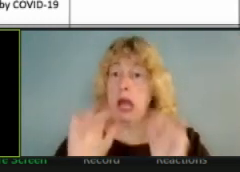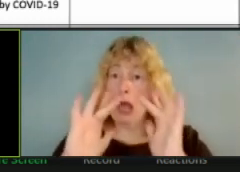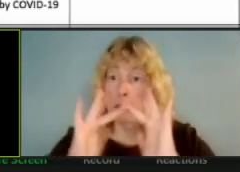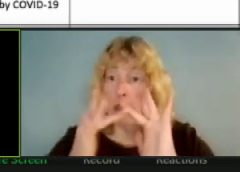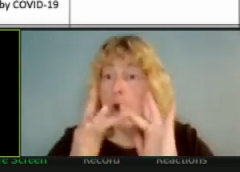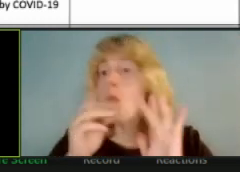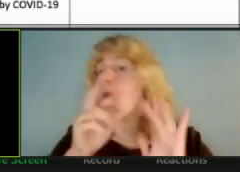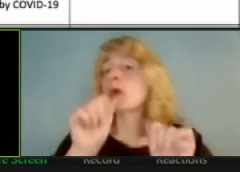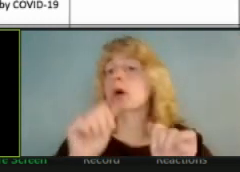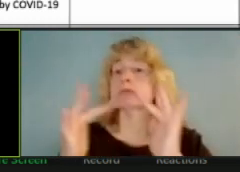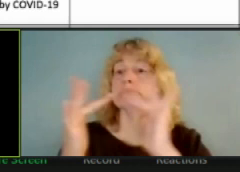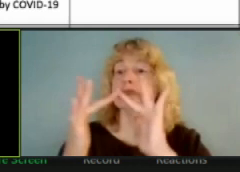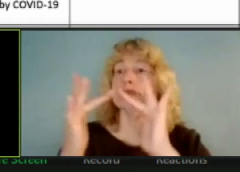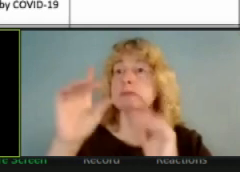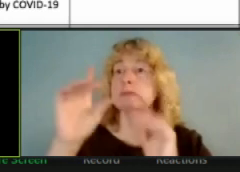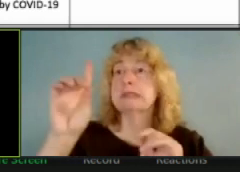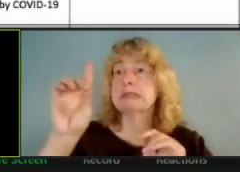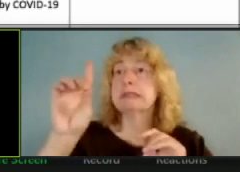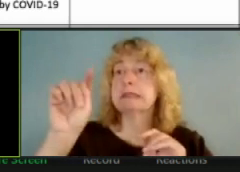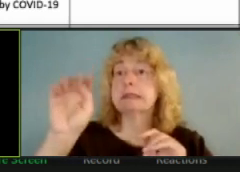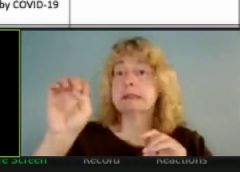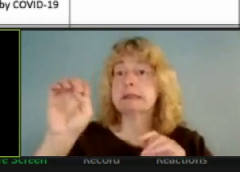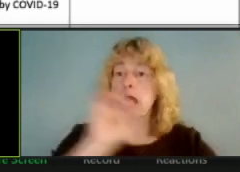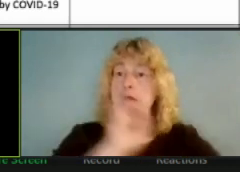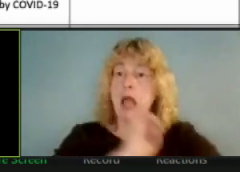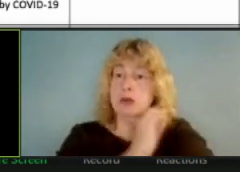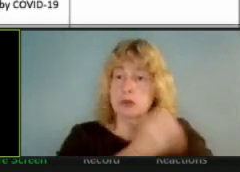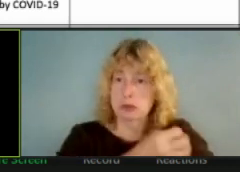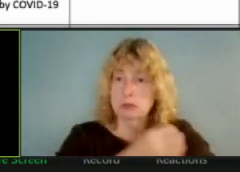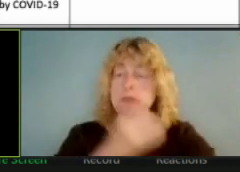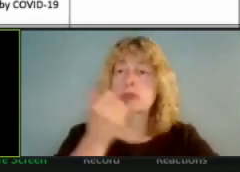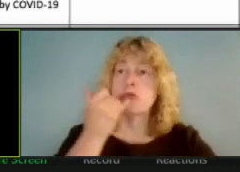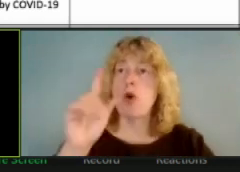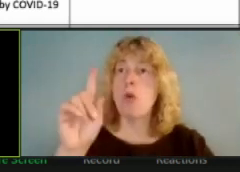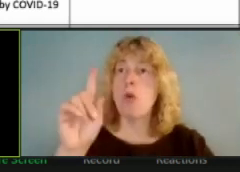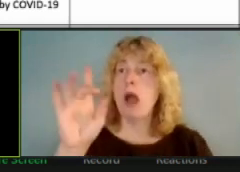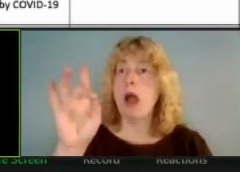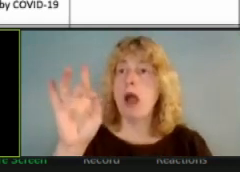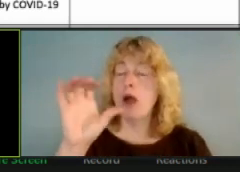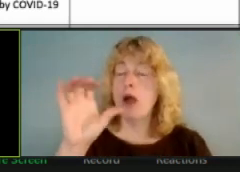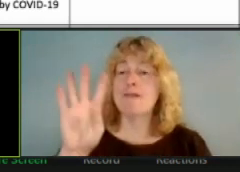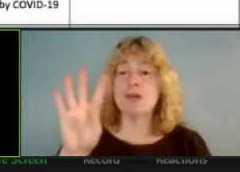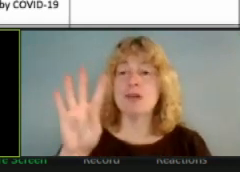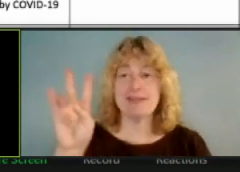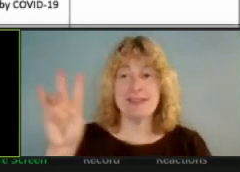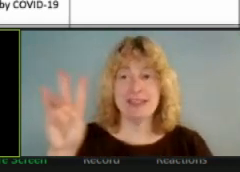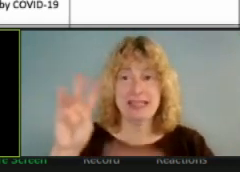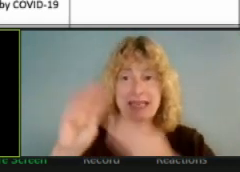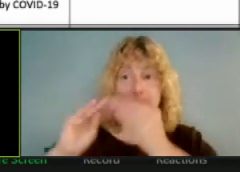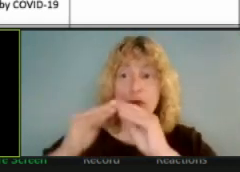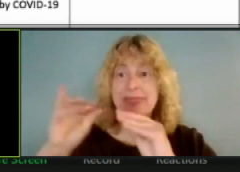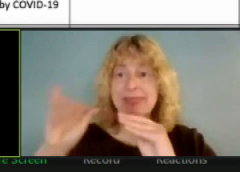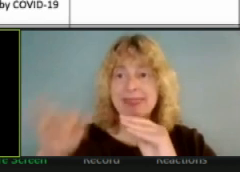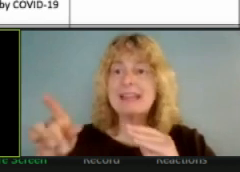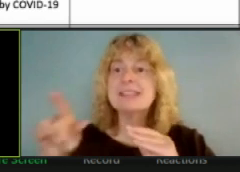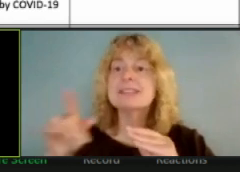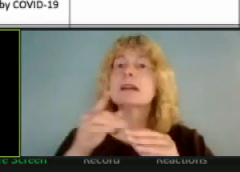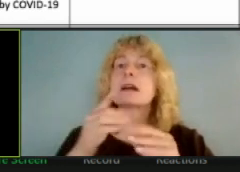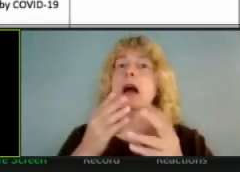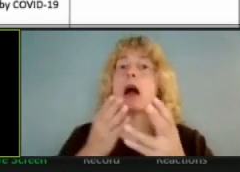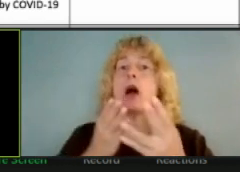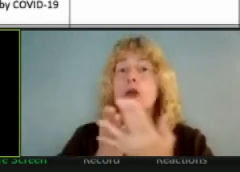the SER. We have navigators by calling the 1-800-477 number. And after they get past our first